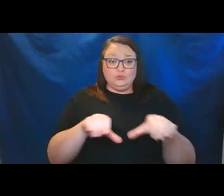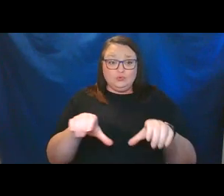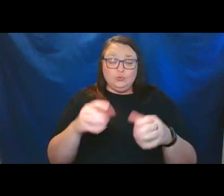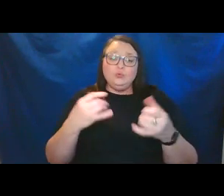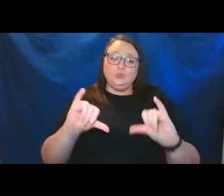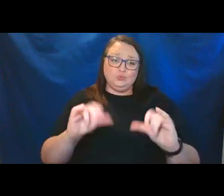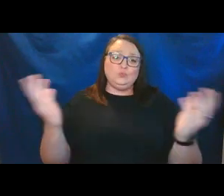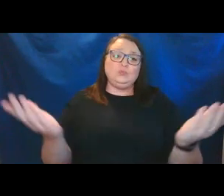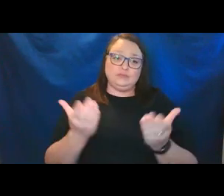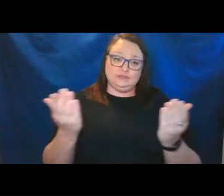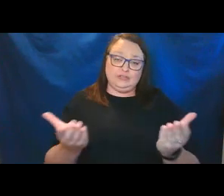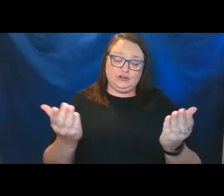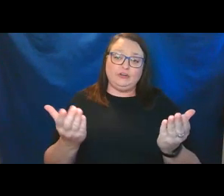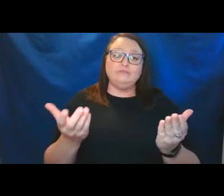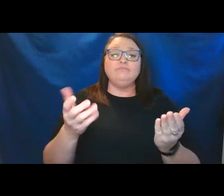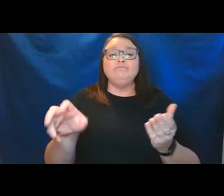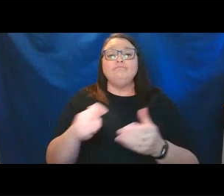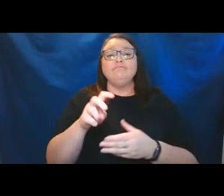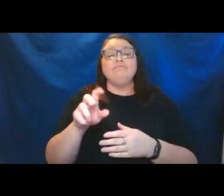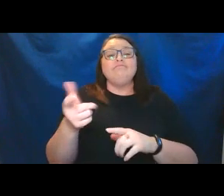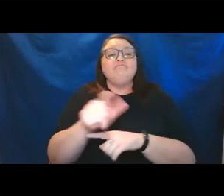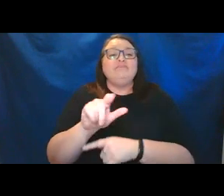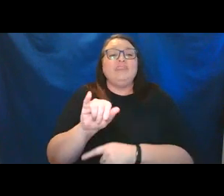go over to Irene. Next slide.